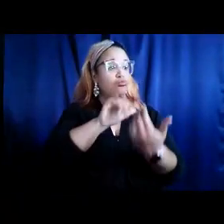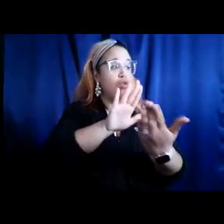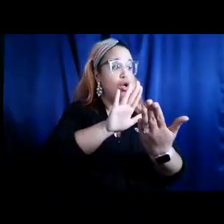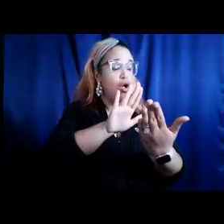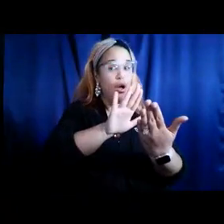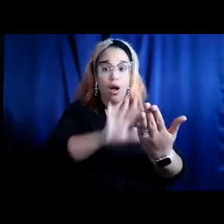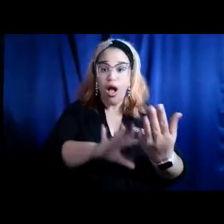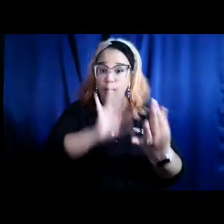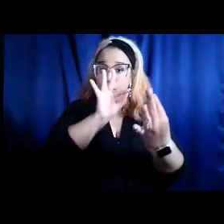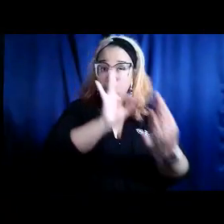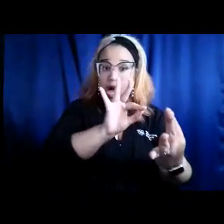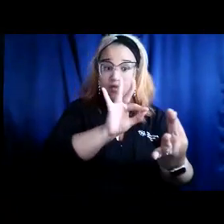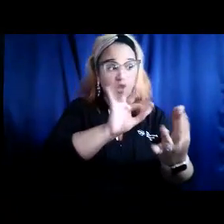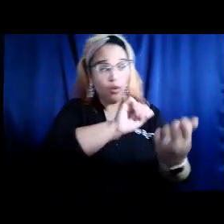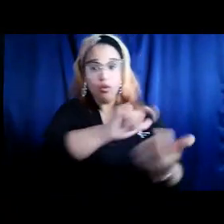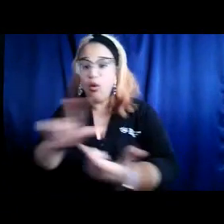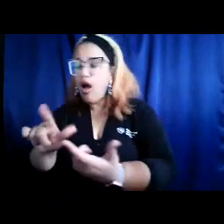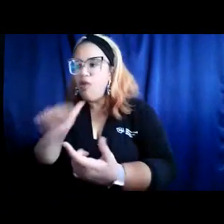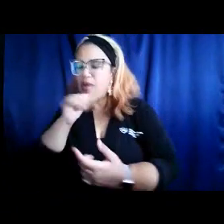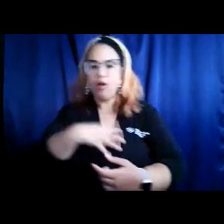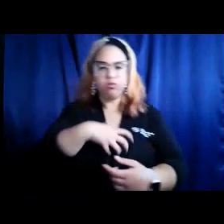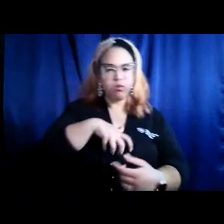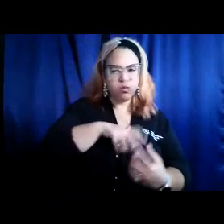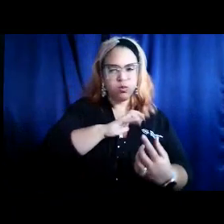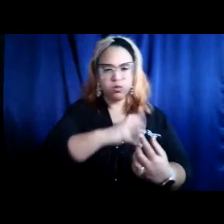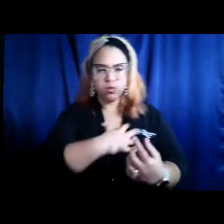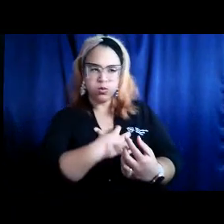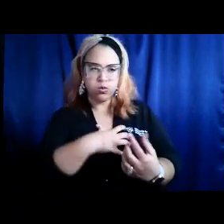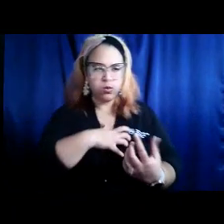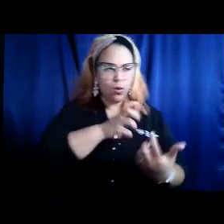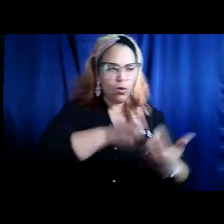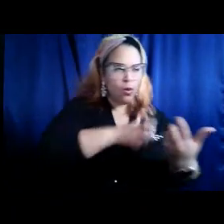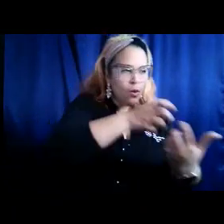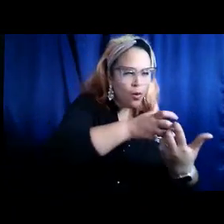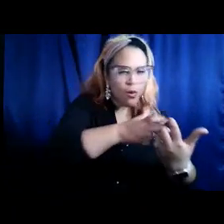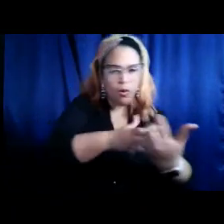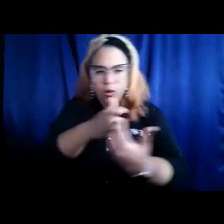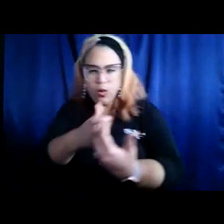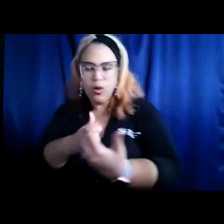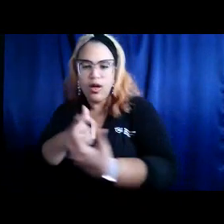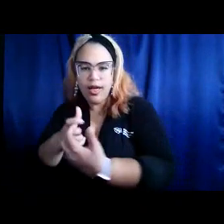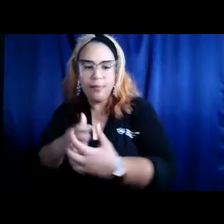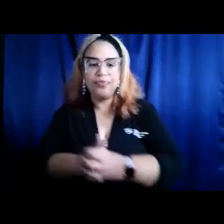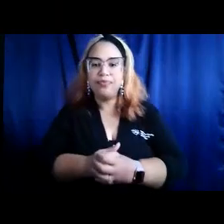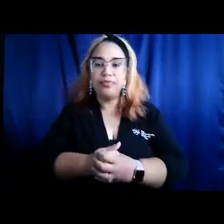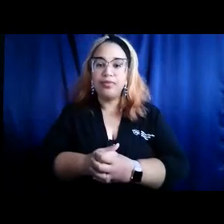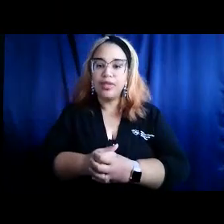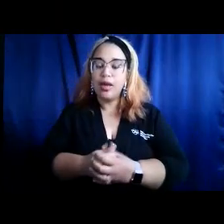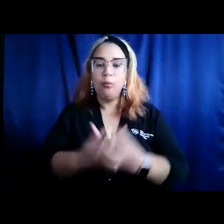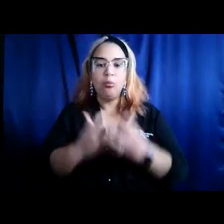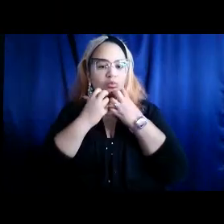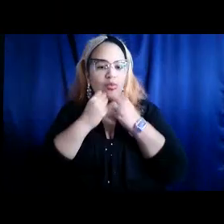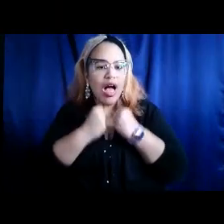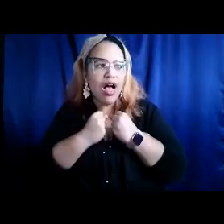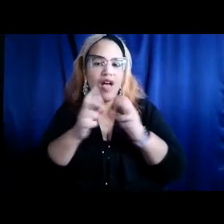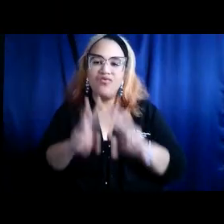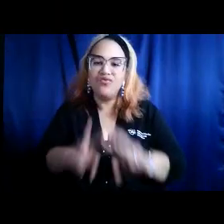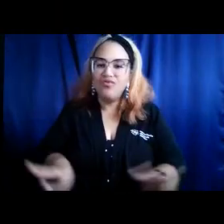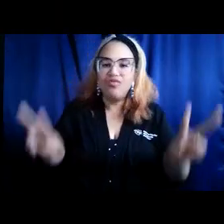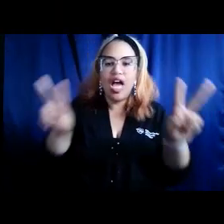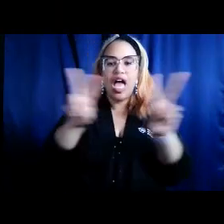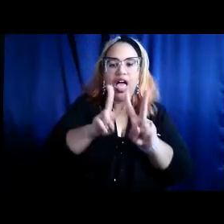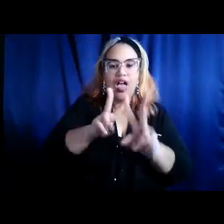table, being included, being treated like everyone else, valued, equity, making everyone feel like